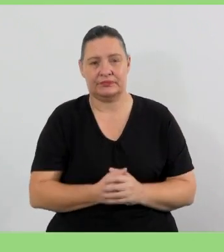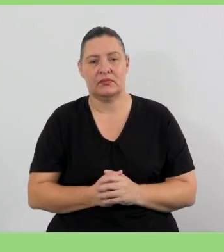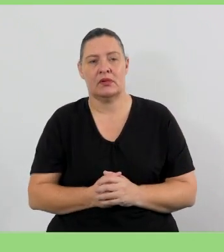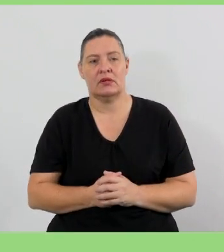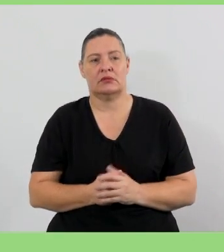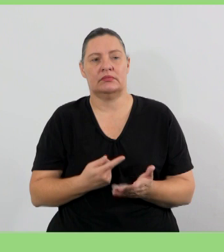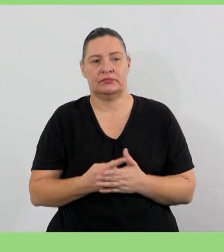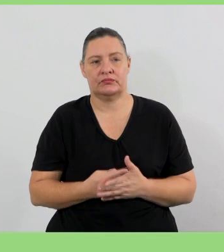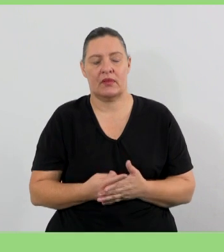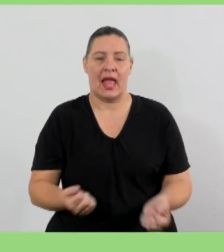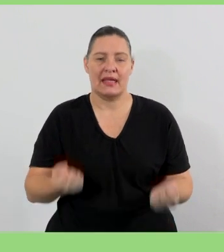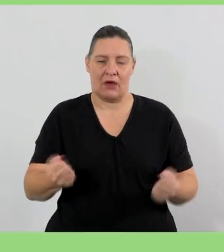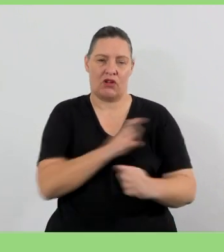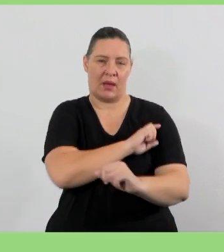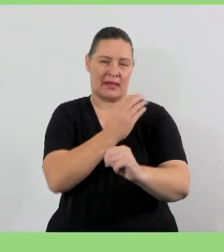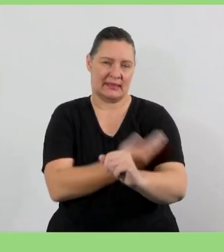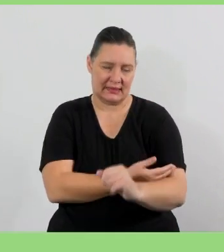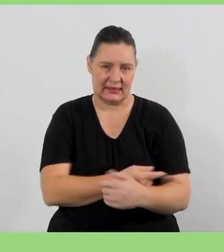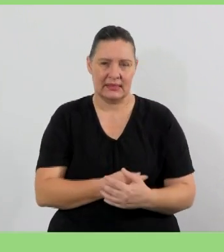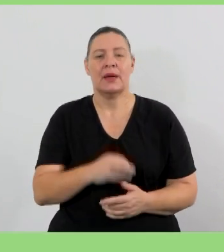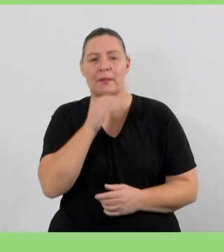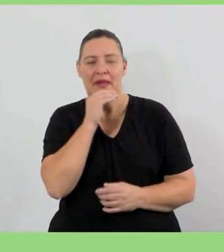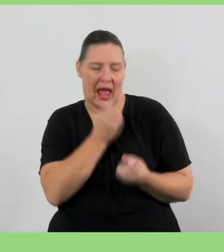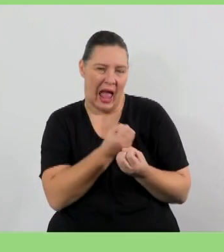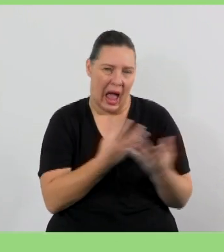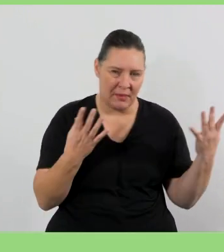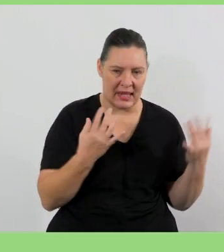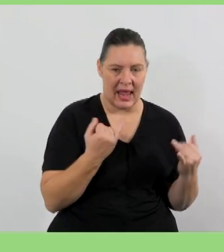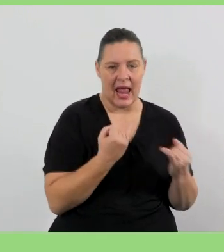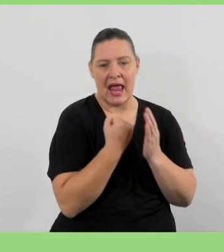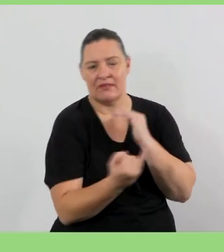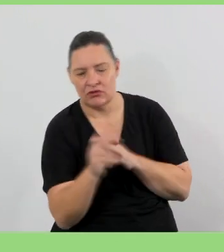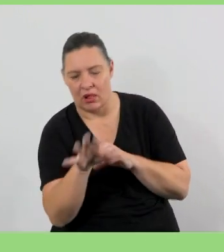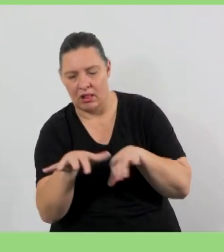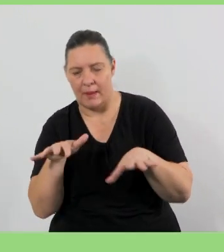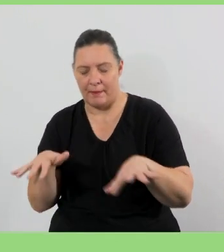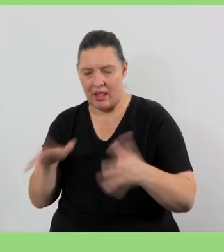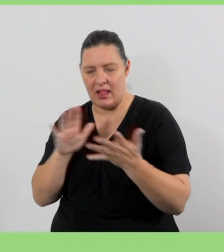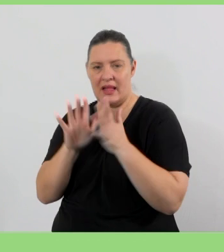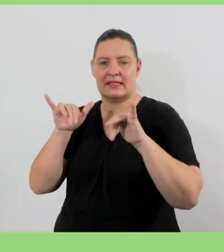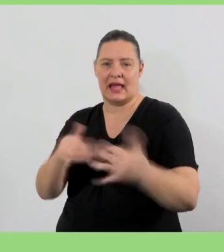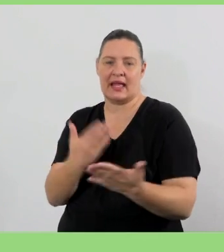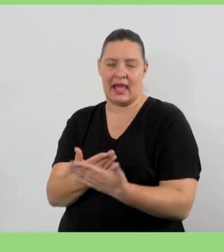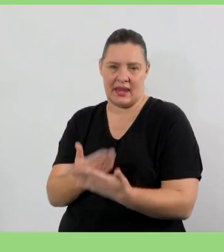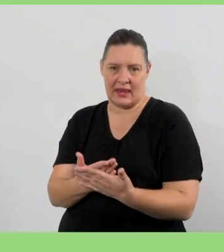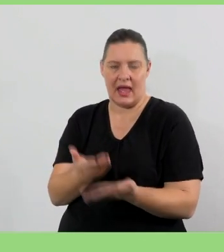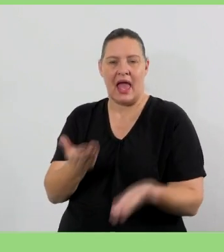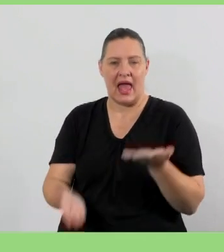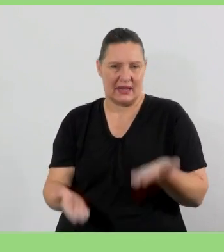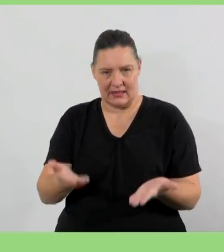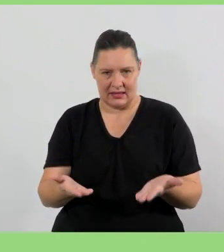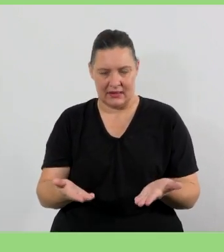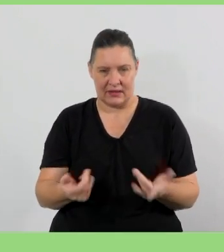we have carrying capacity, which is the number of individuals of a population that an ecosystem